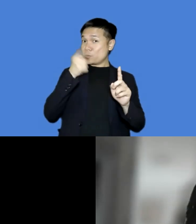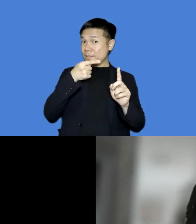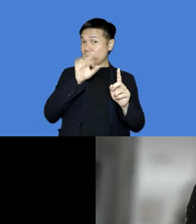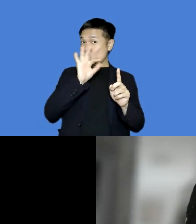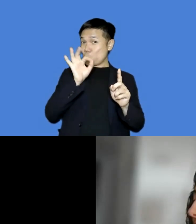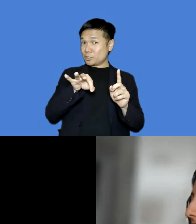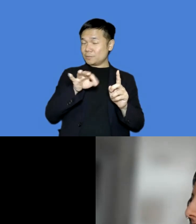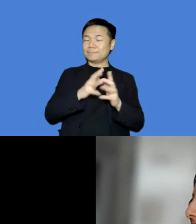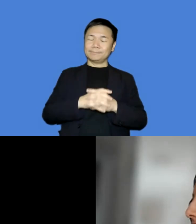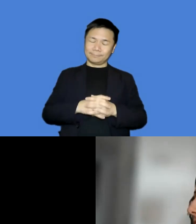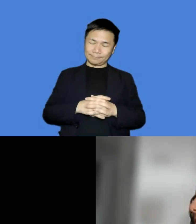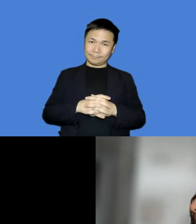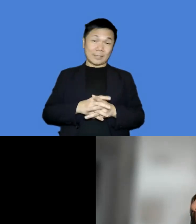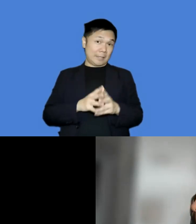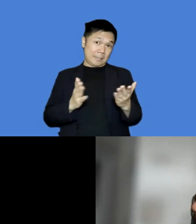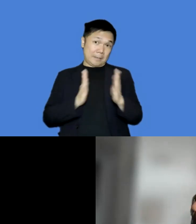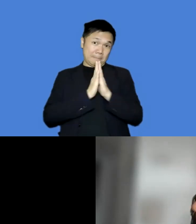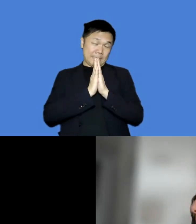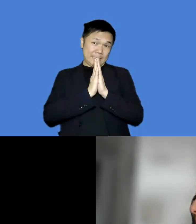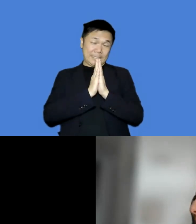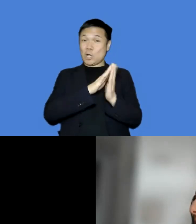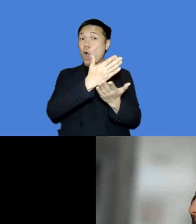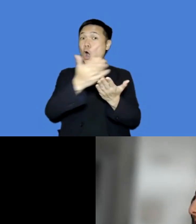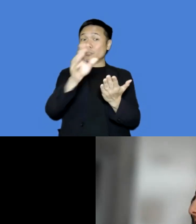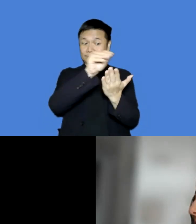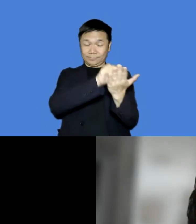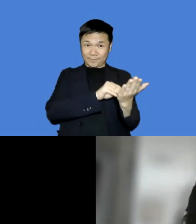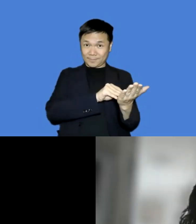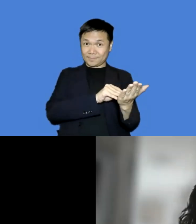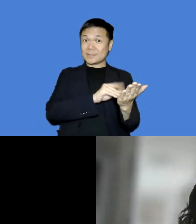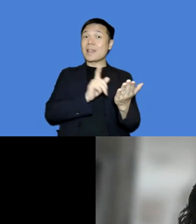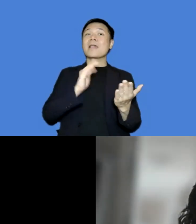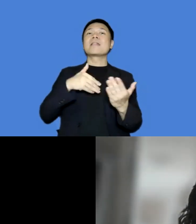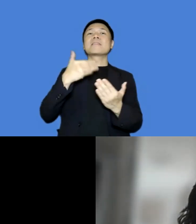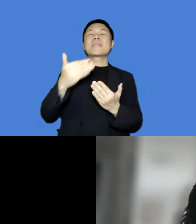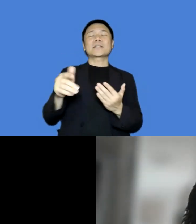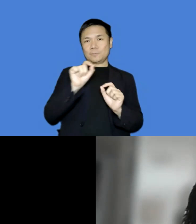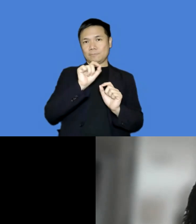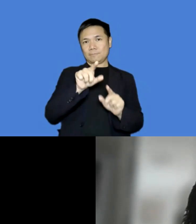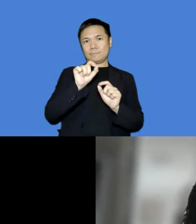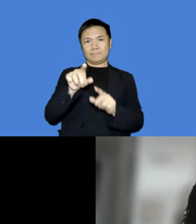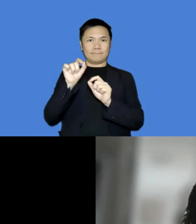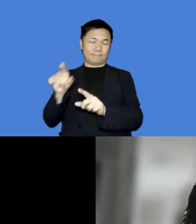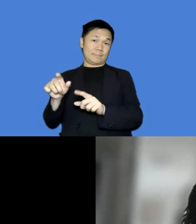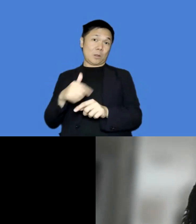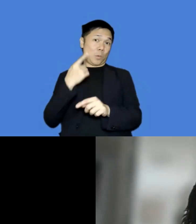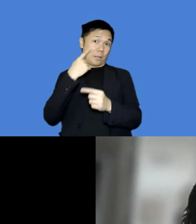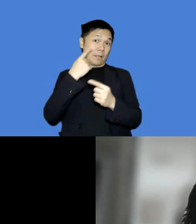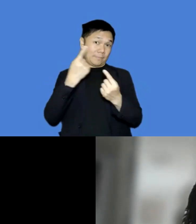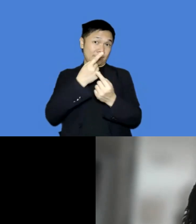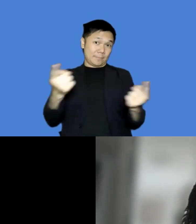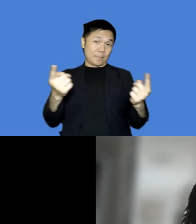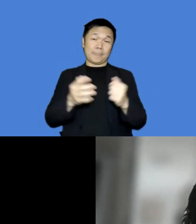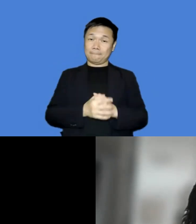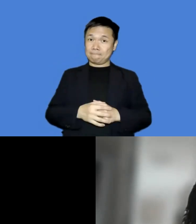we are taking down all of the questions and we can get back to you with specific responses and